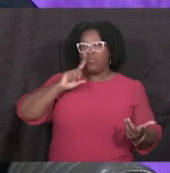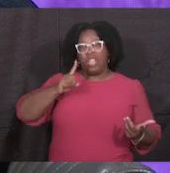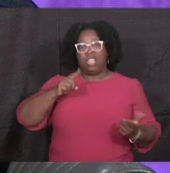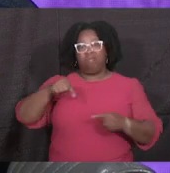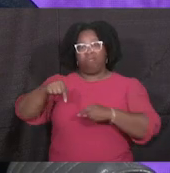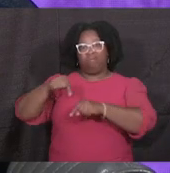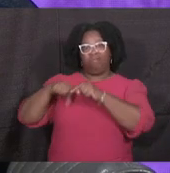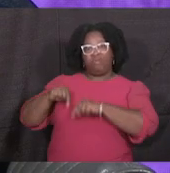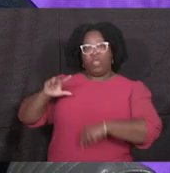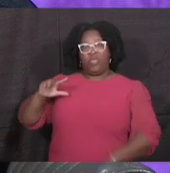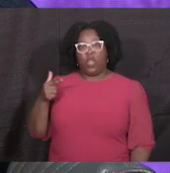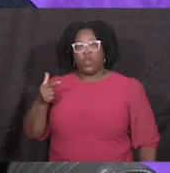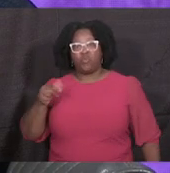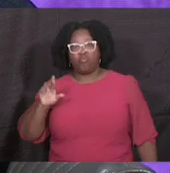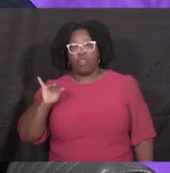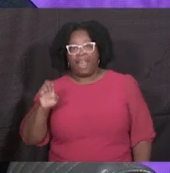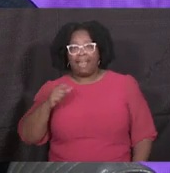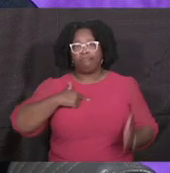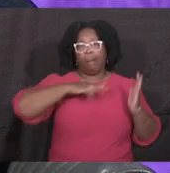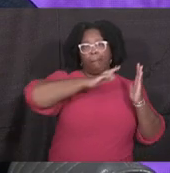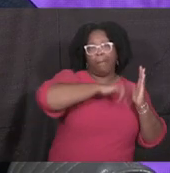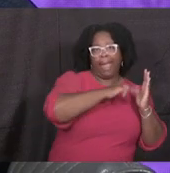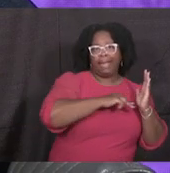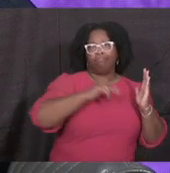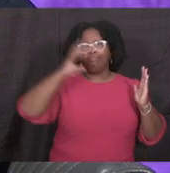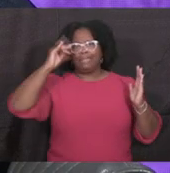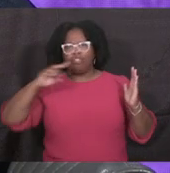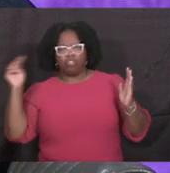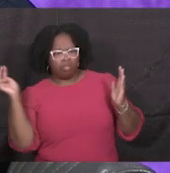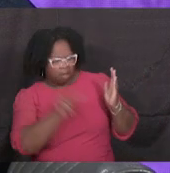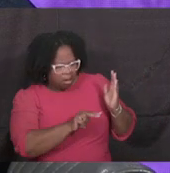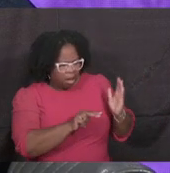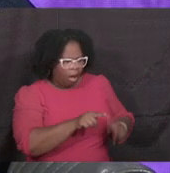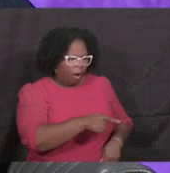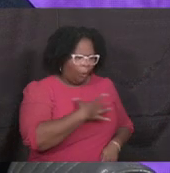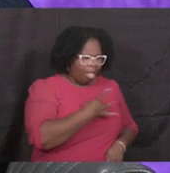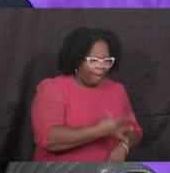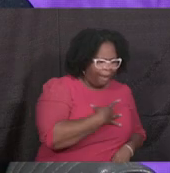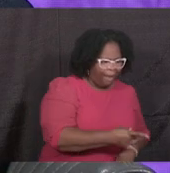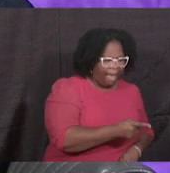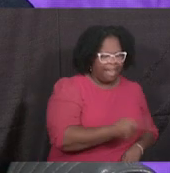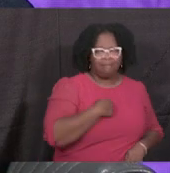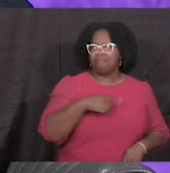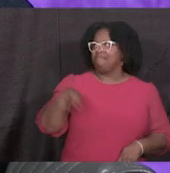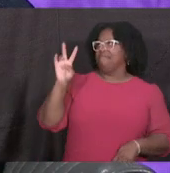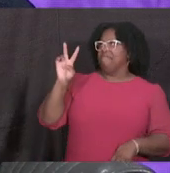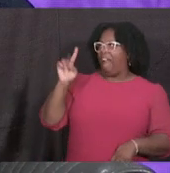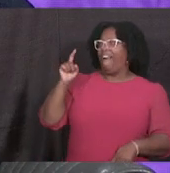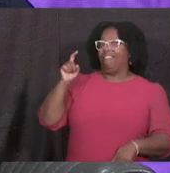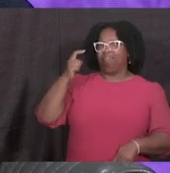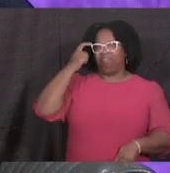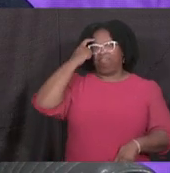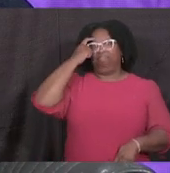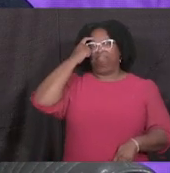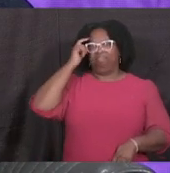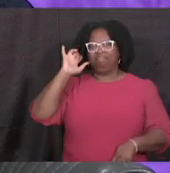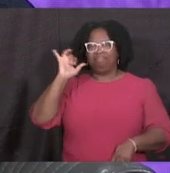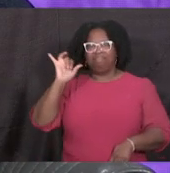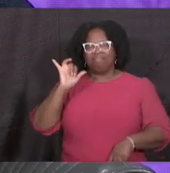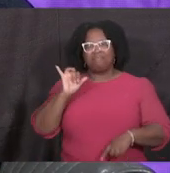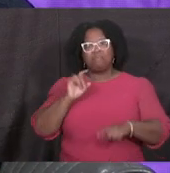grade, some teacher liked this painting I did. And that was memorable. But it's funny how